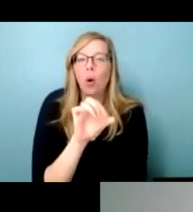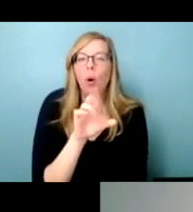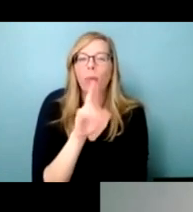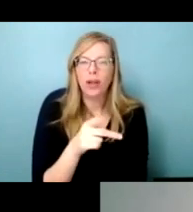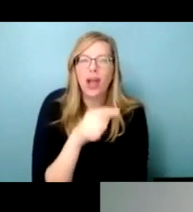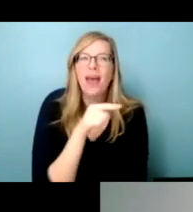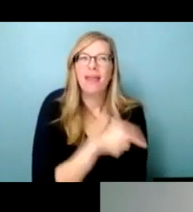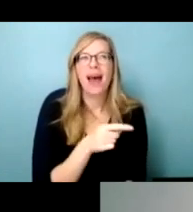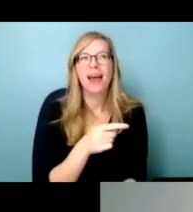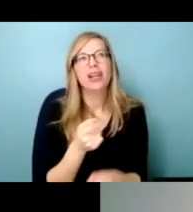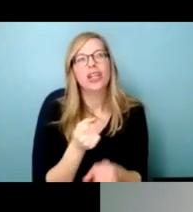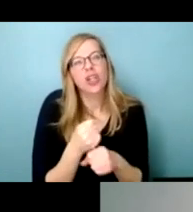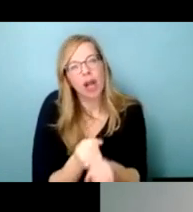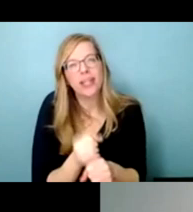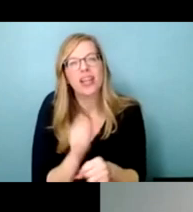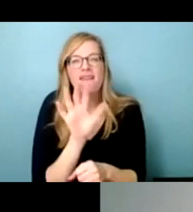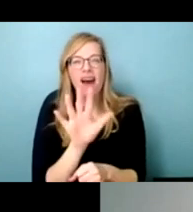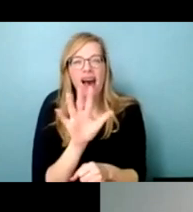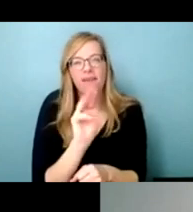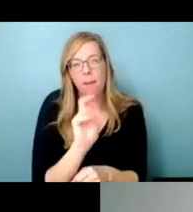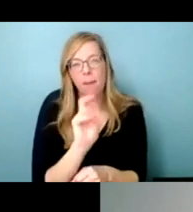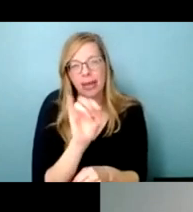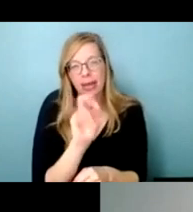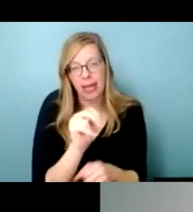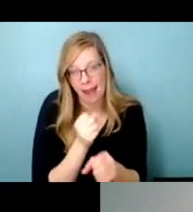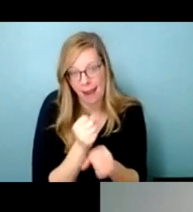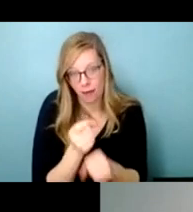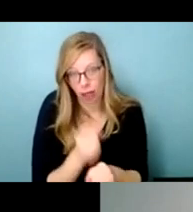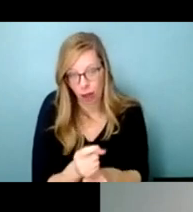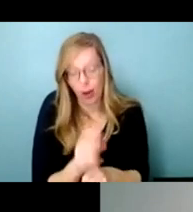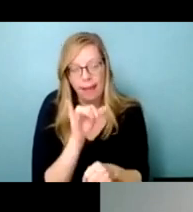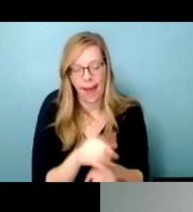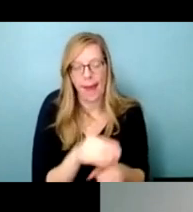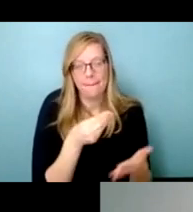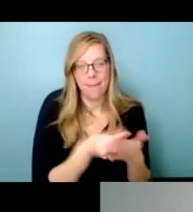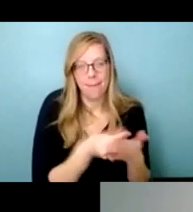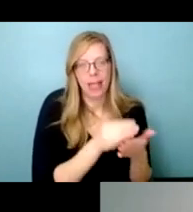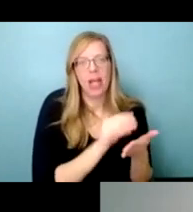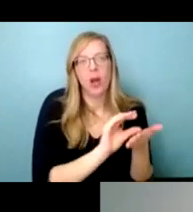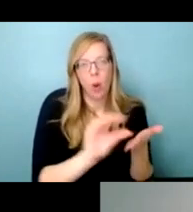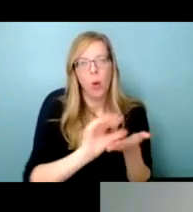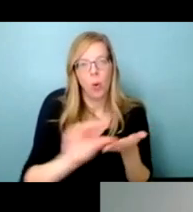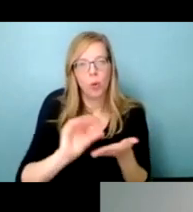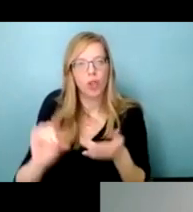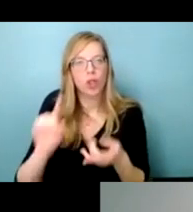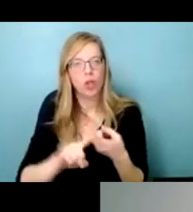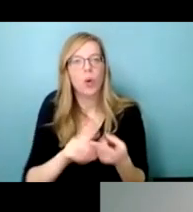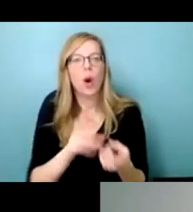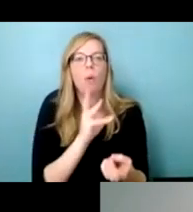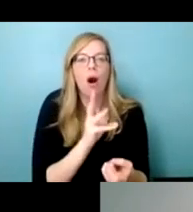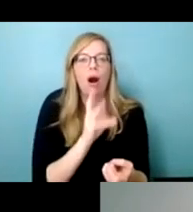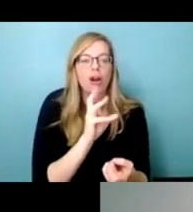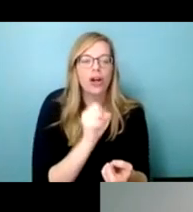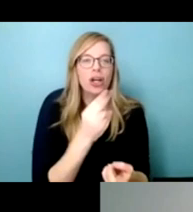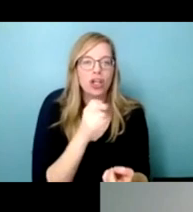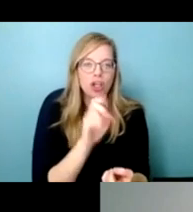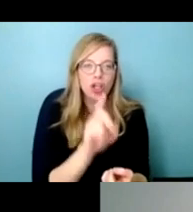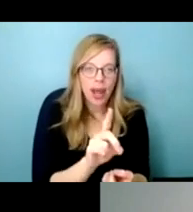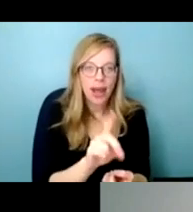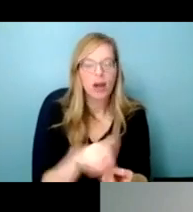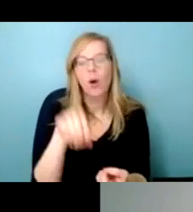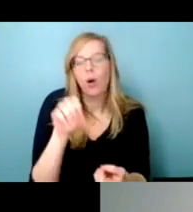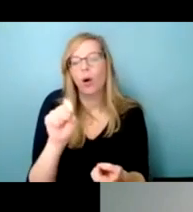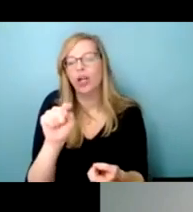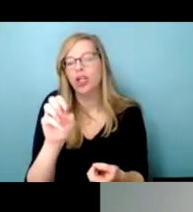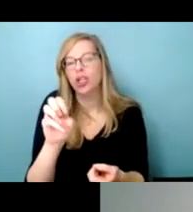$5 million a year, and that money goes out to stewardship organizations and watershed organizations and conservation groups